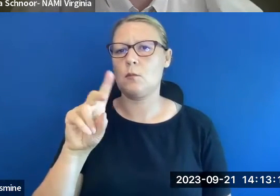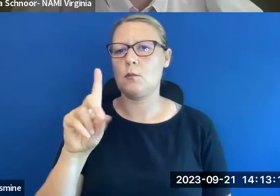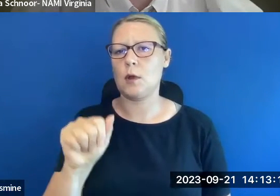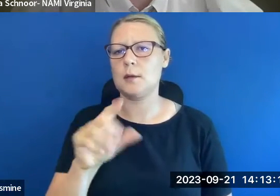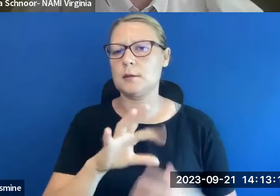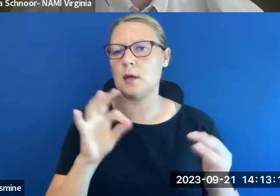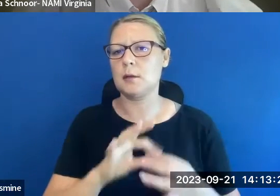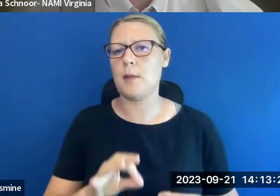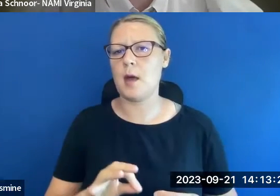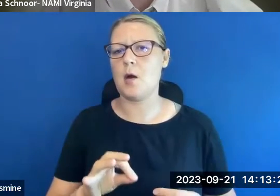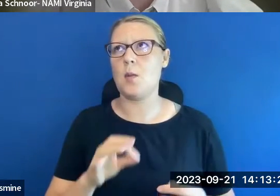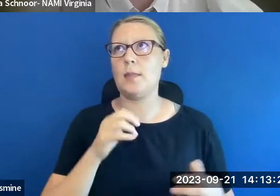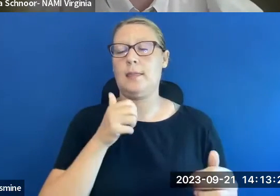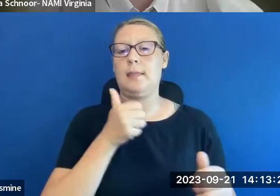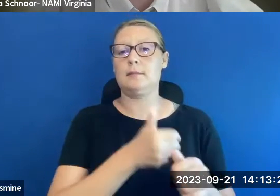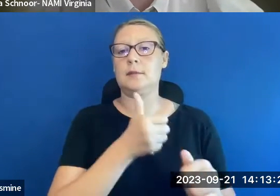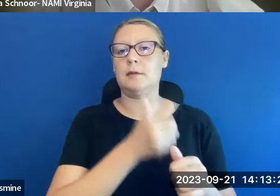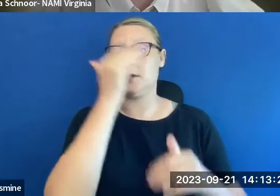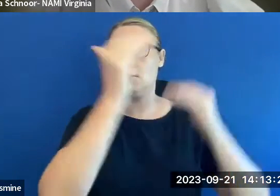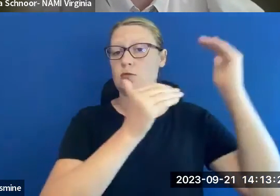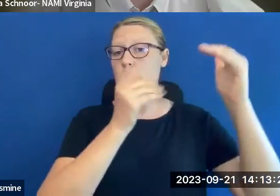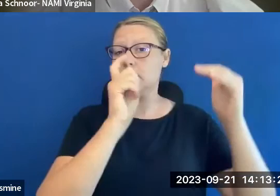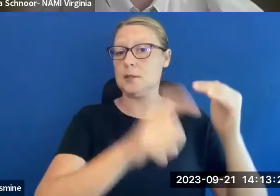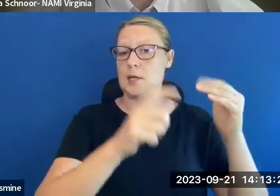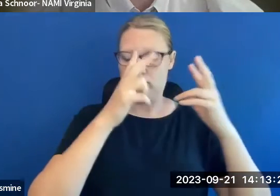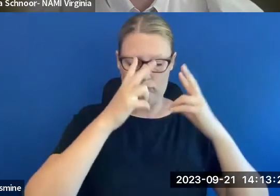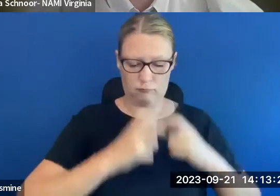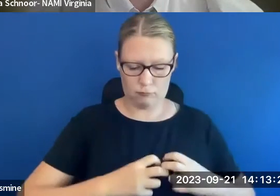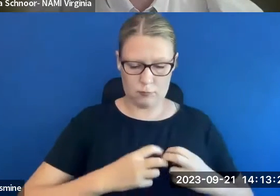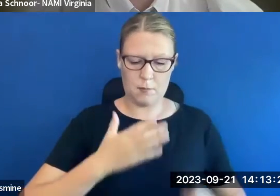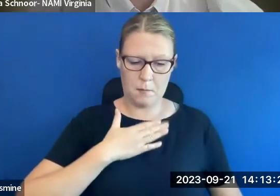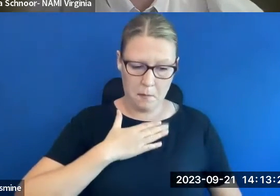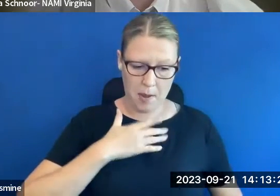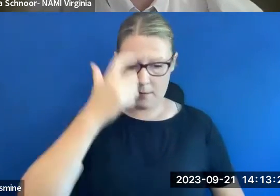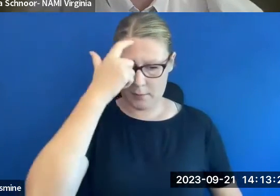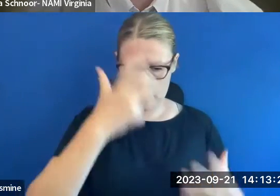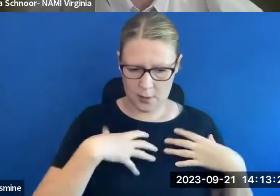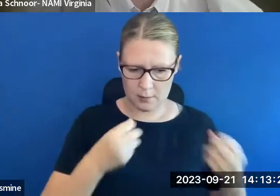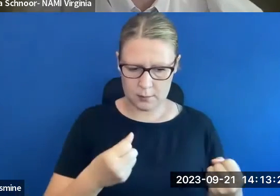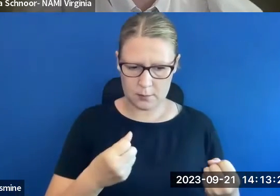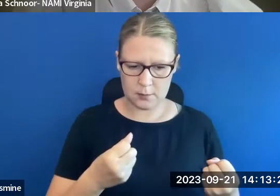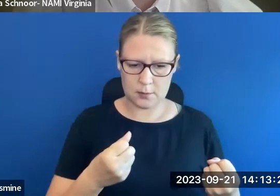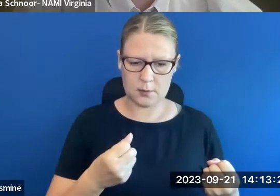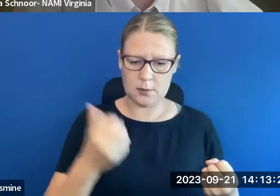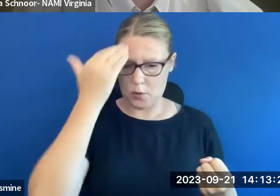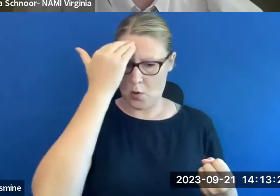own mental wellness. Sometimes in the work that these folks do, they're not